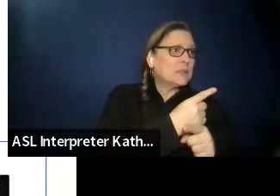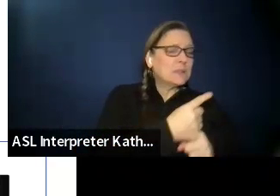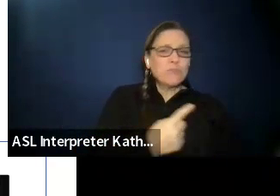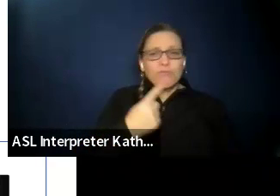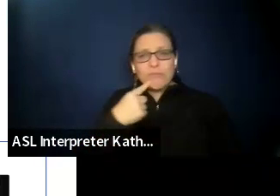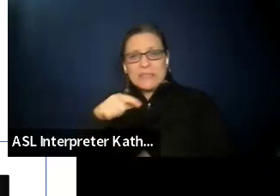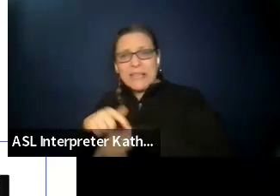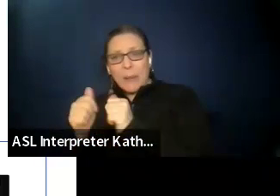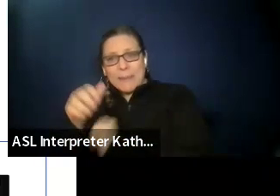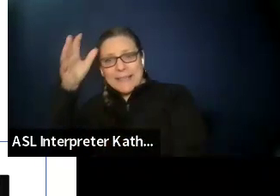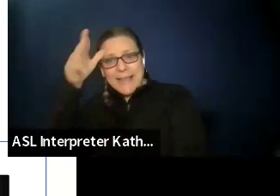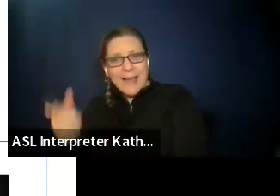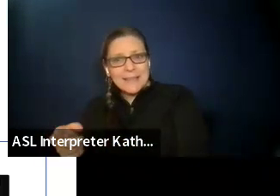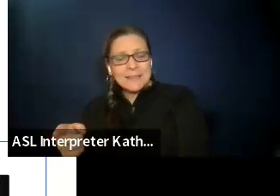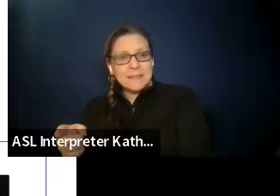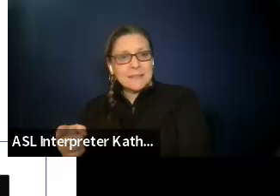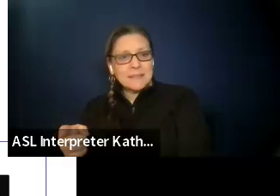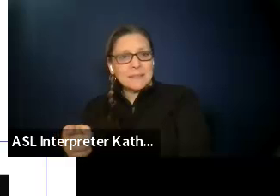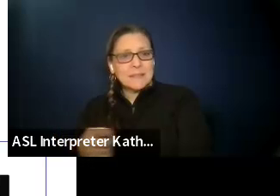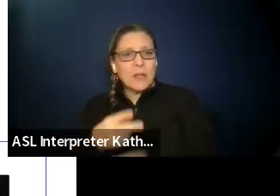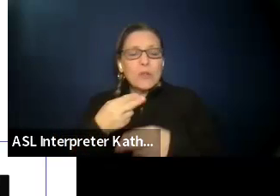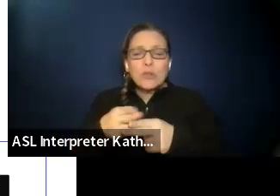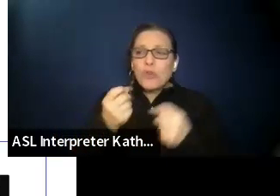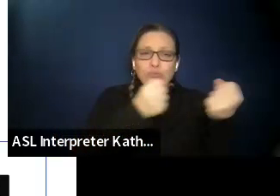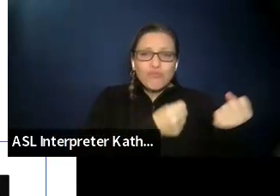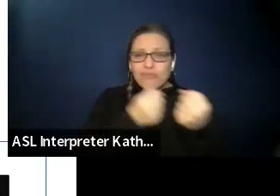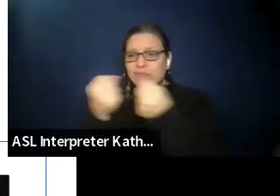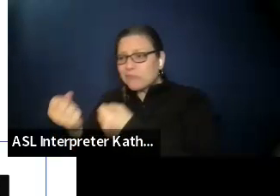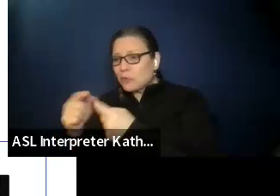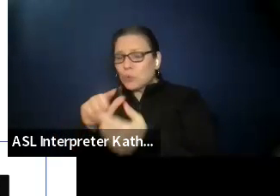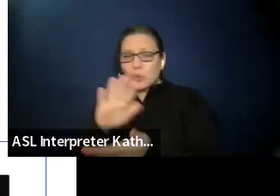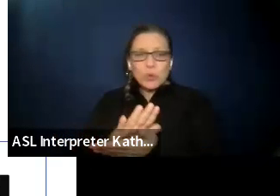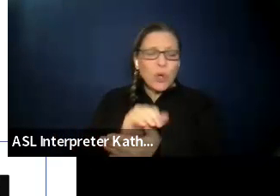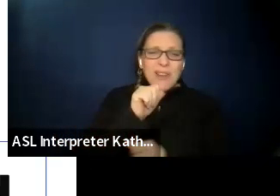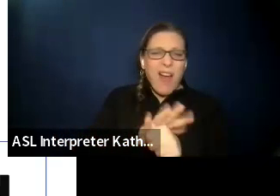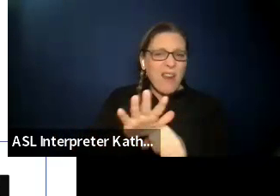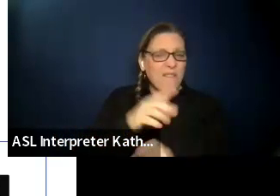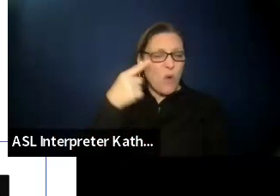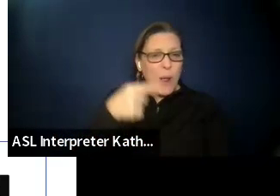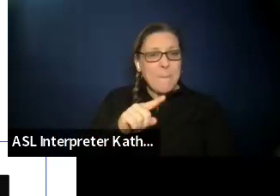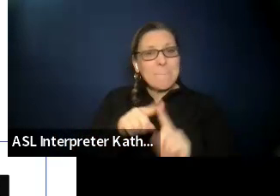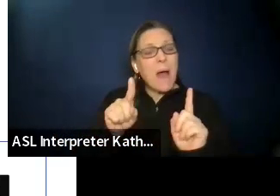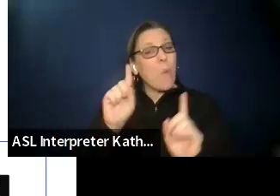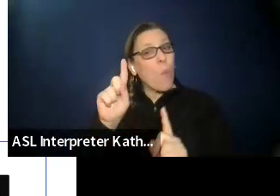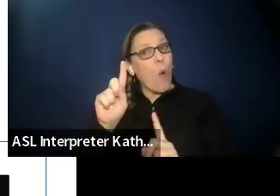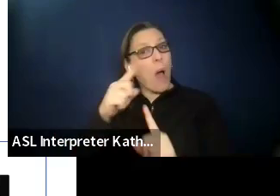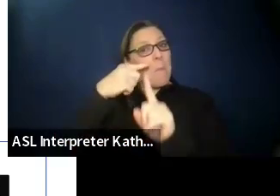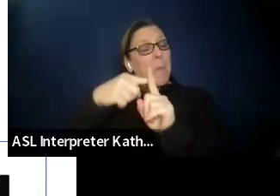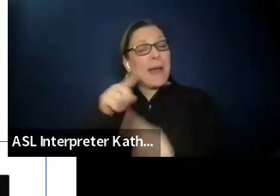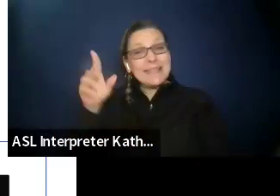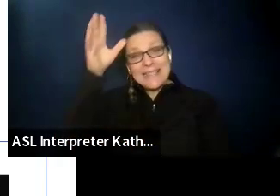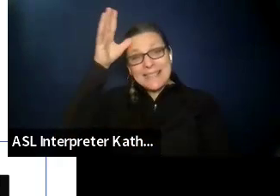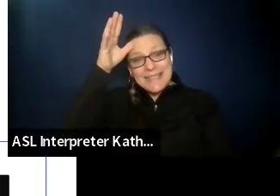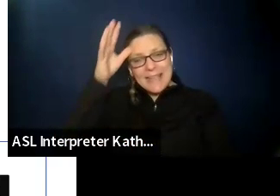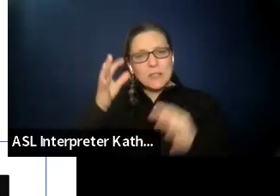misses spending time with his dad. The short car rides to and from school just don't cut it for him. But there's a silver lining. His dad